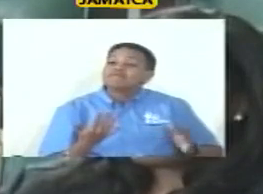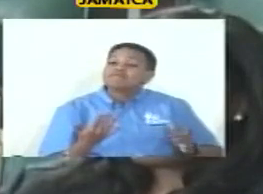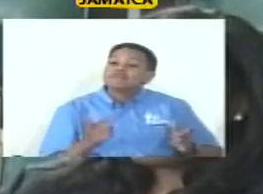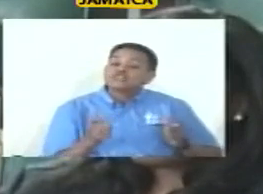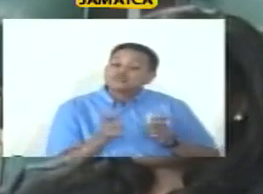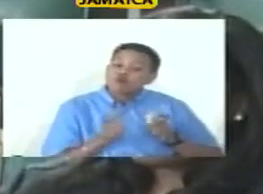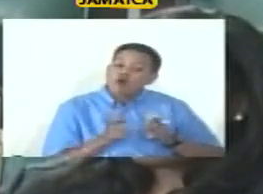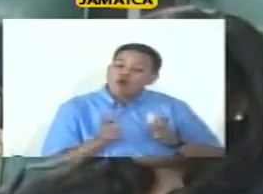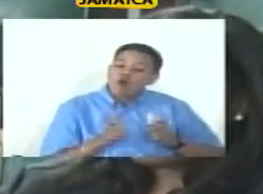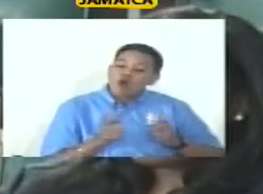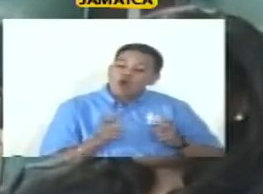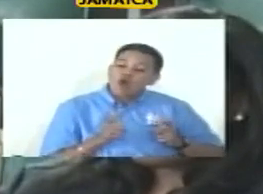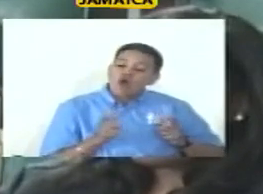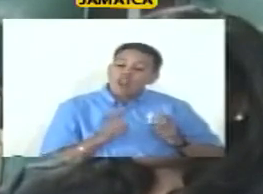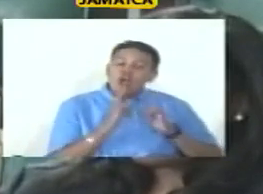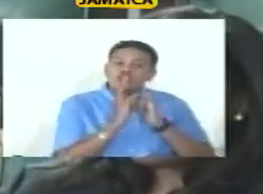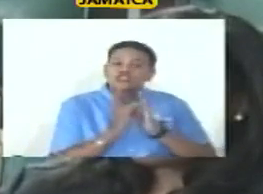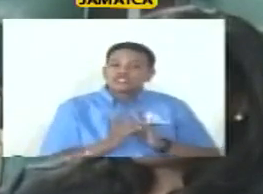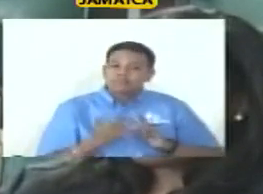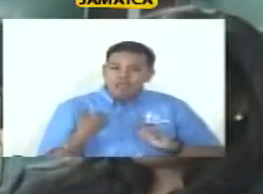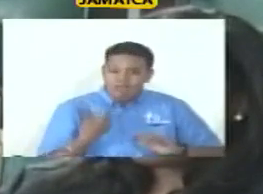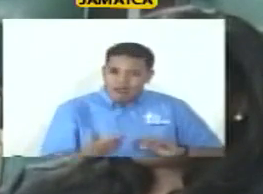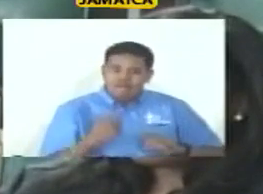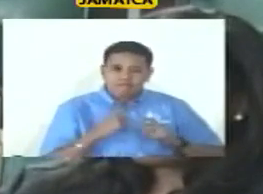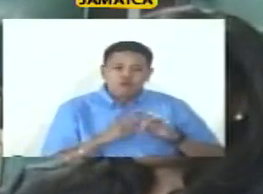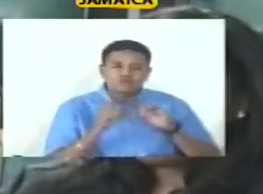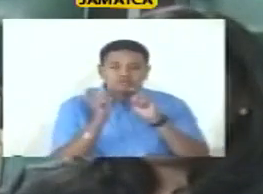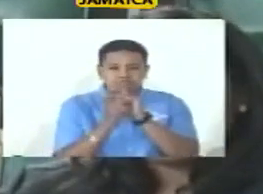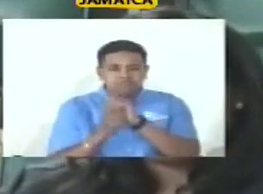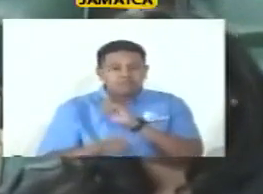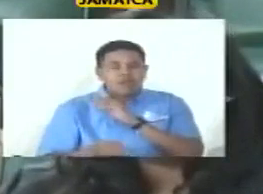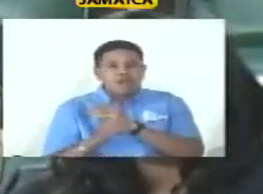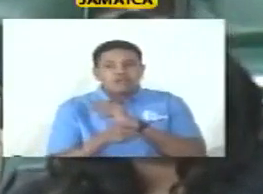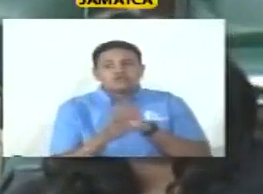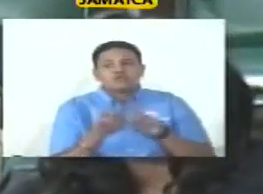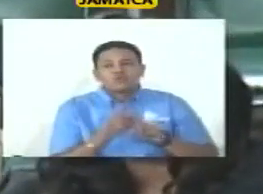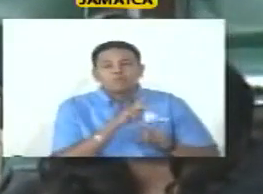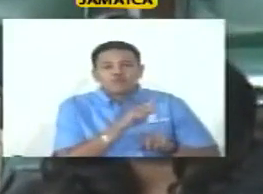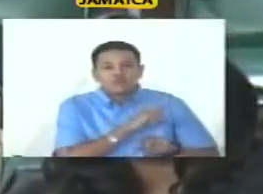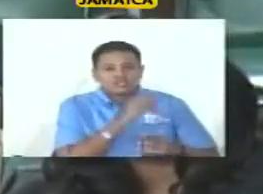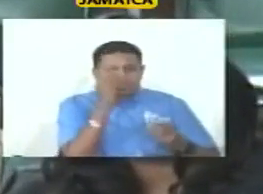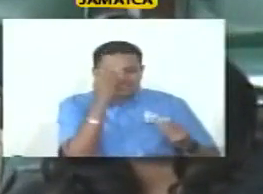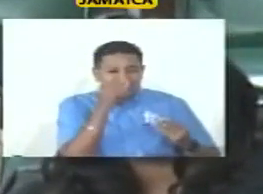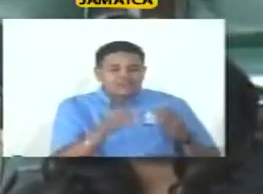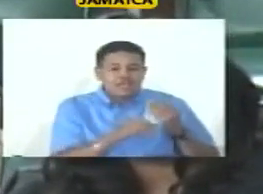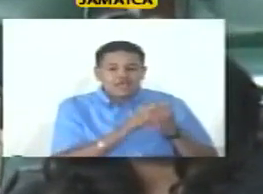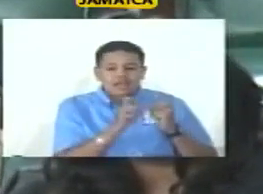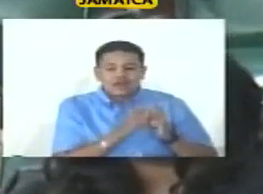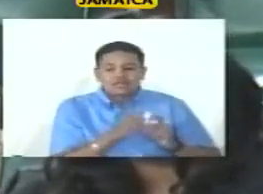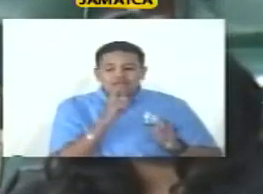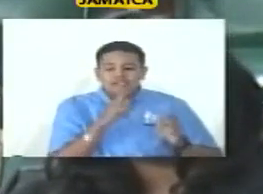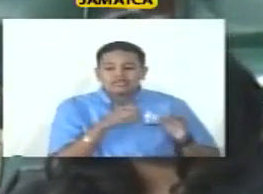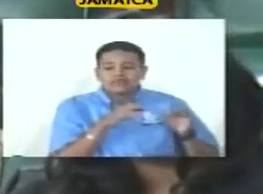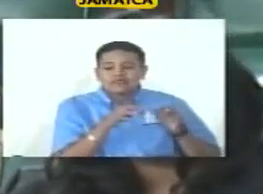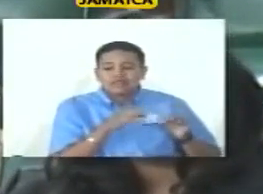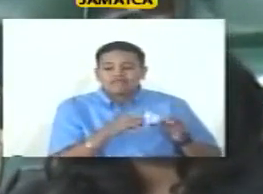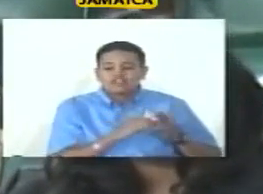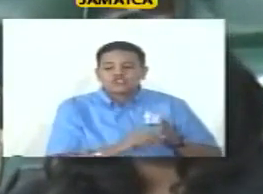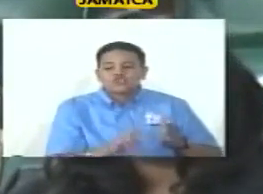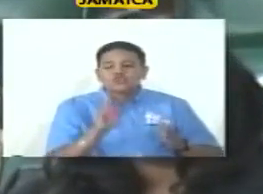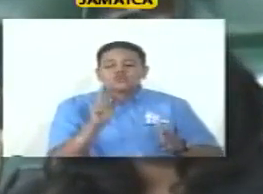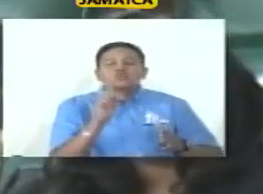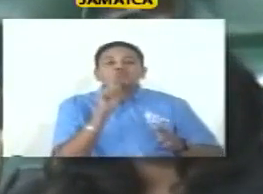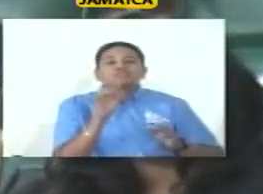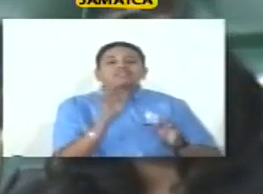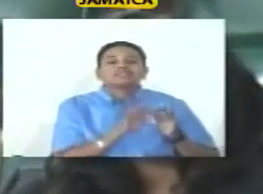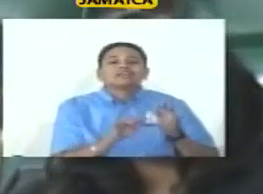small adjustments and amendments that will be made to personal data, the definition in 2, and that is simply